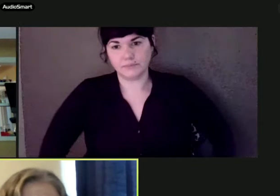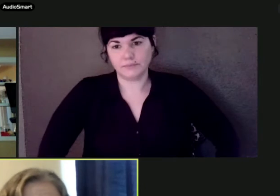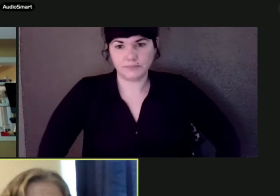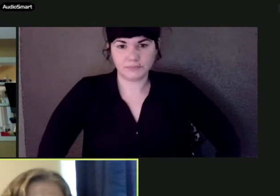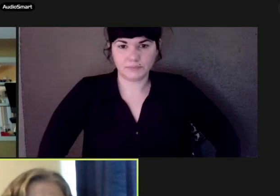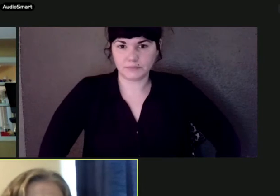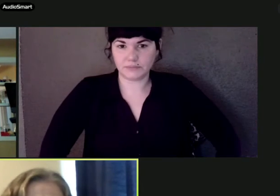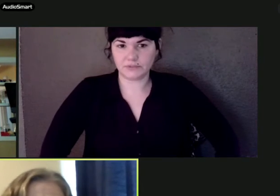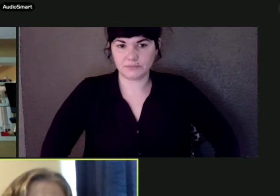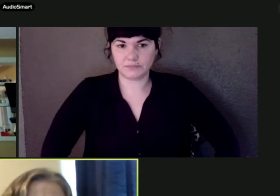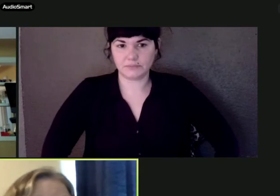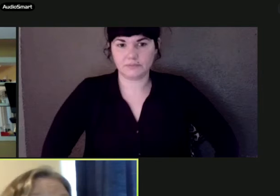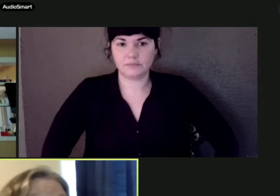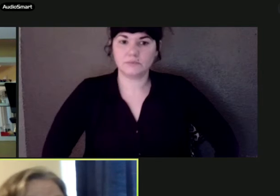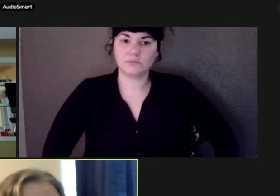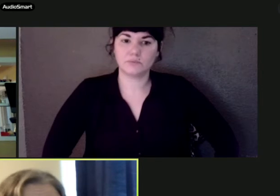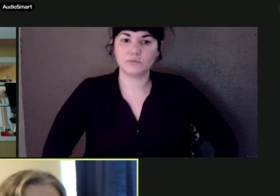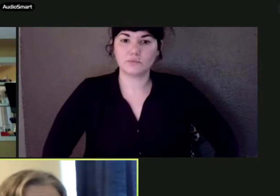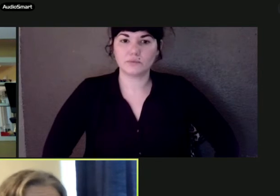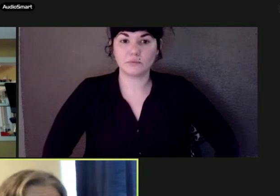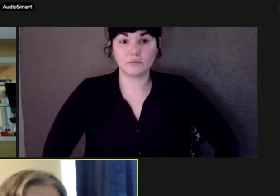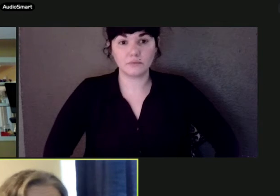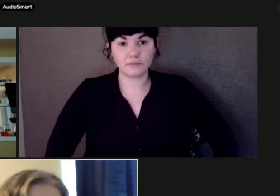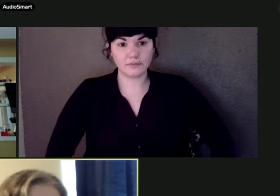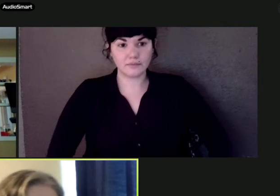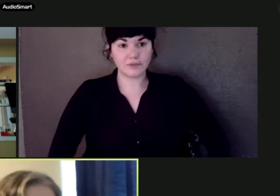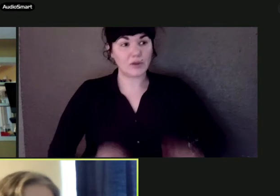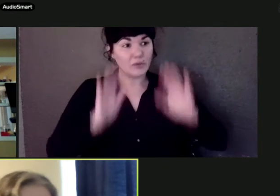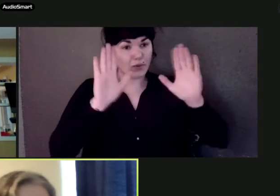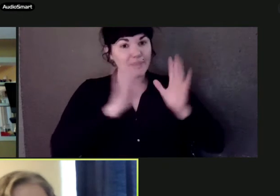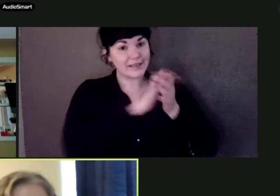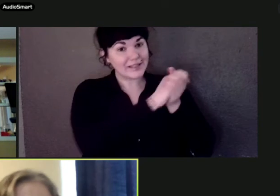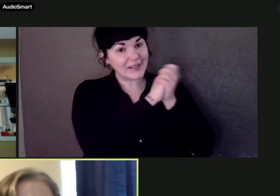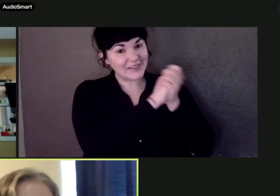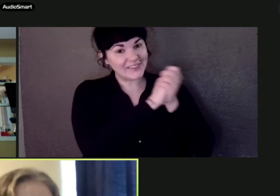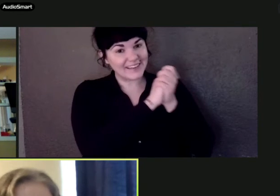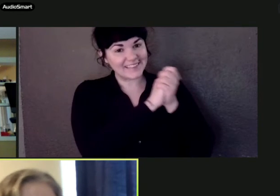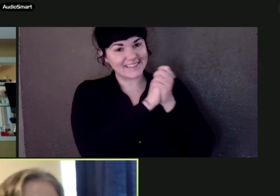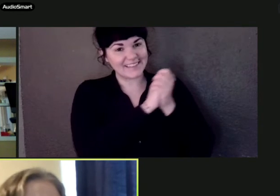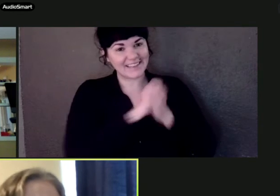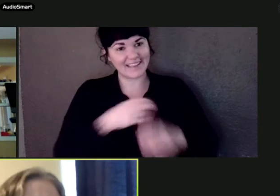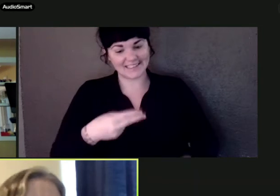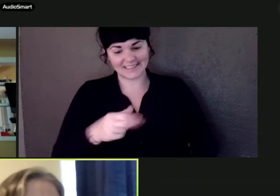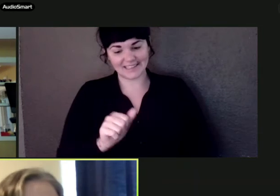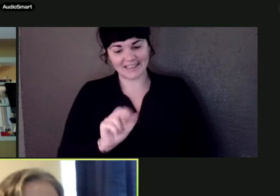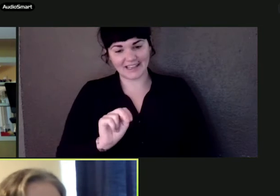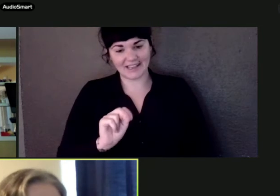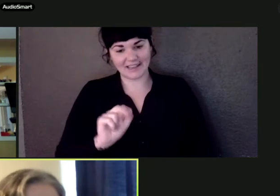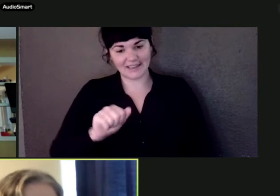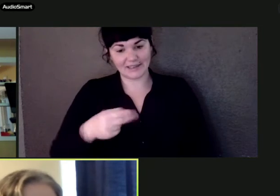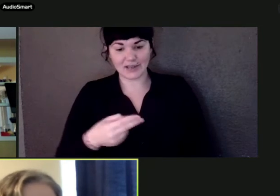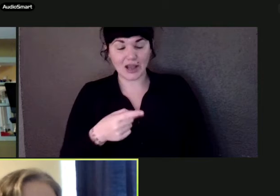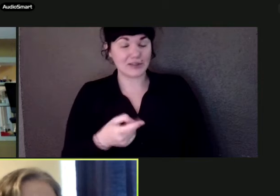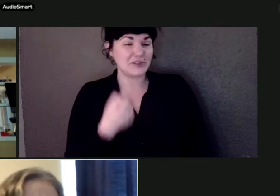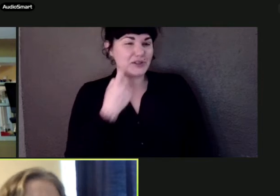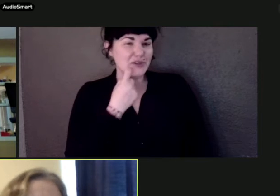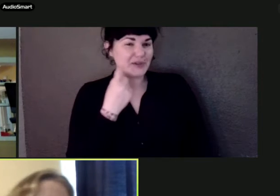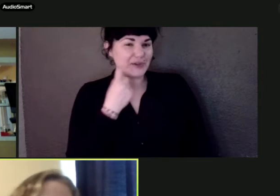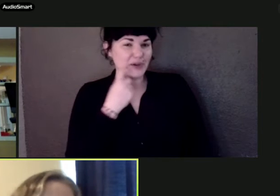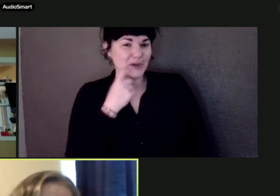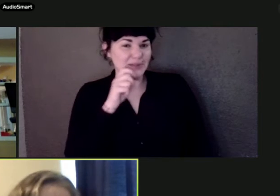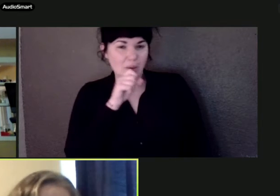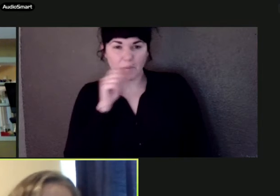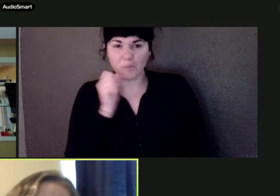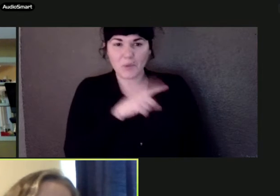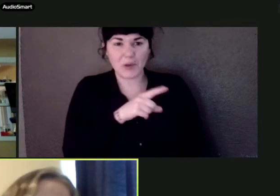Great. So, congratulations Hannah, you just dropped some exclusive news that you are,